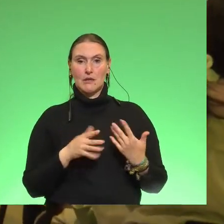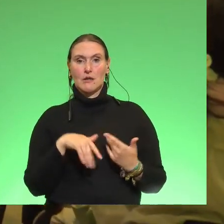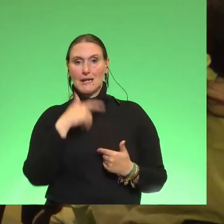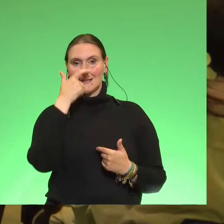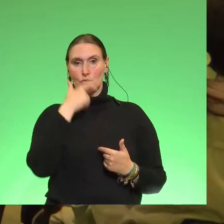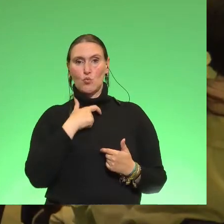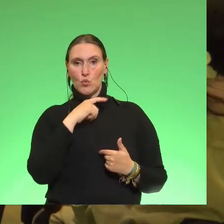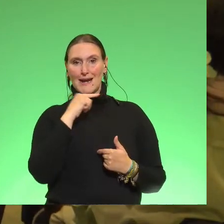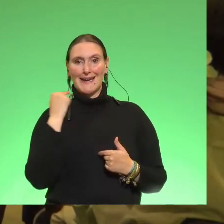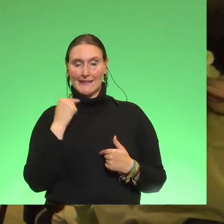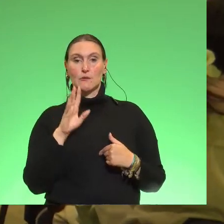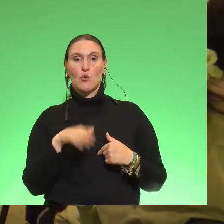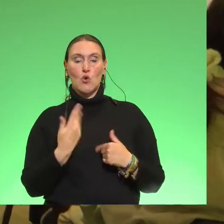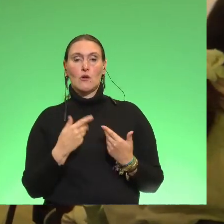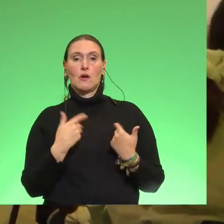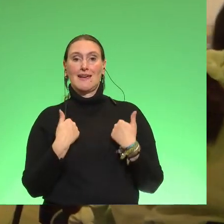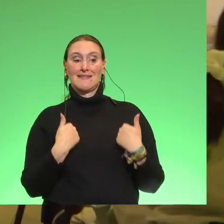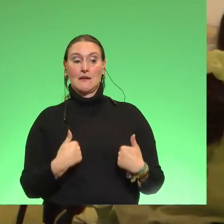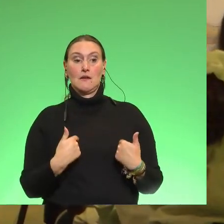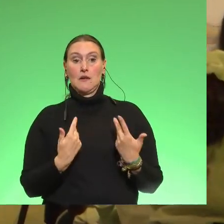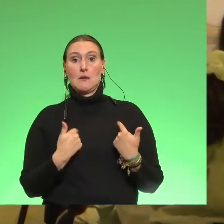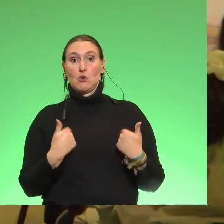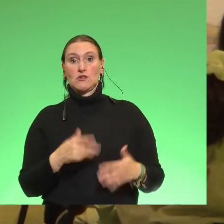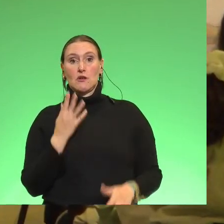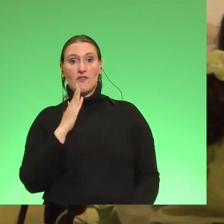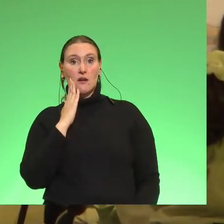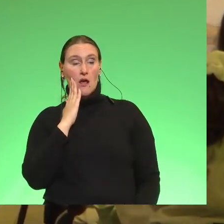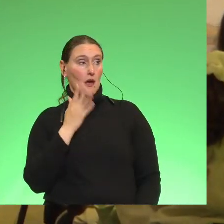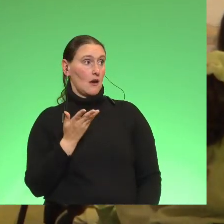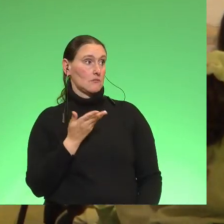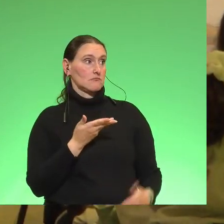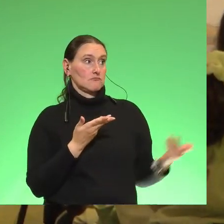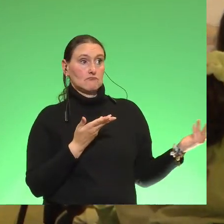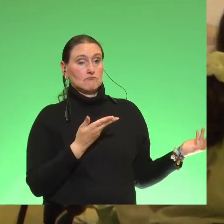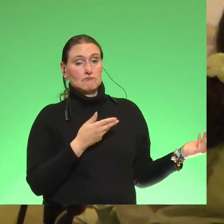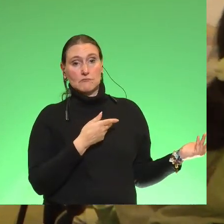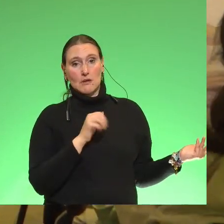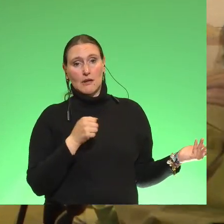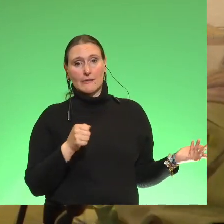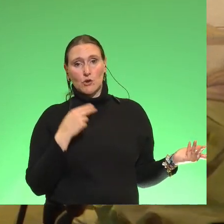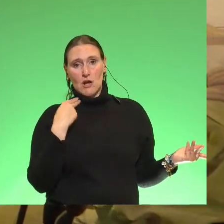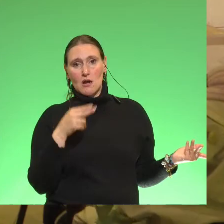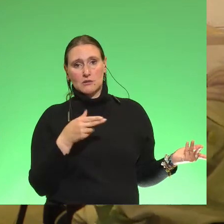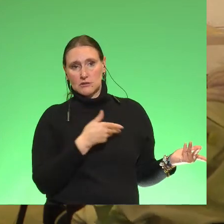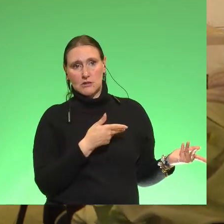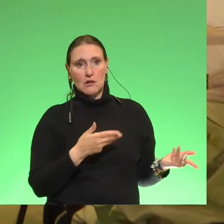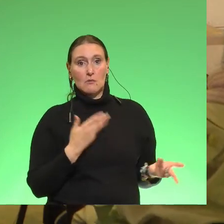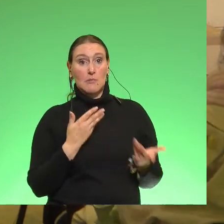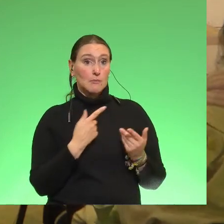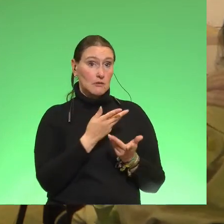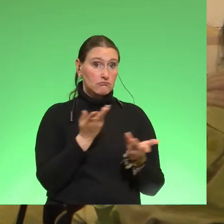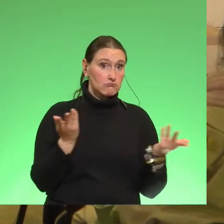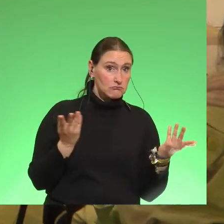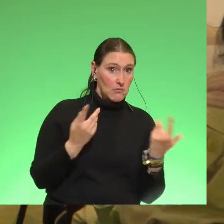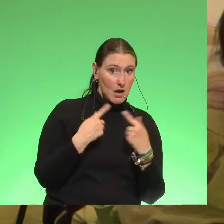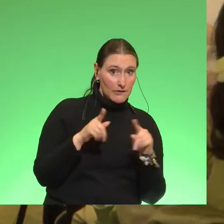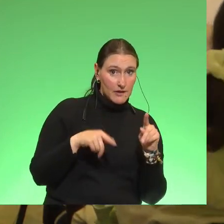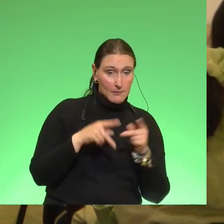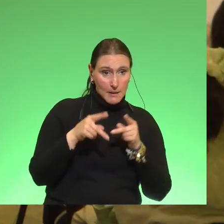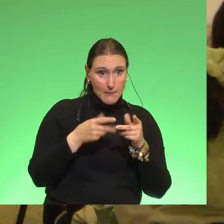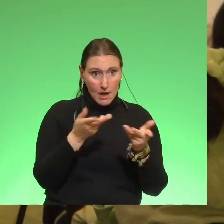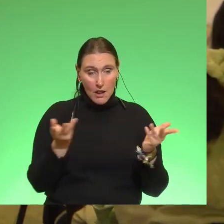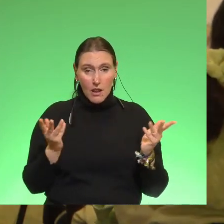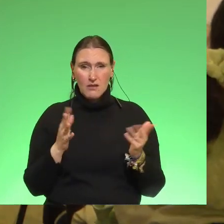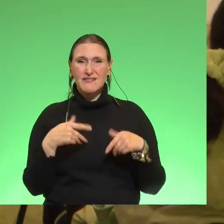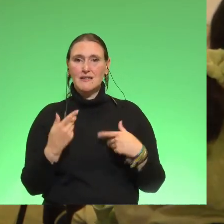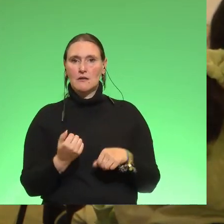of color. Maybe you can't answer that, I guess, but other people. Because making friends in white institutions